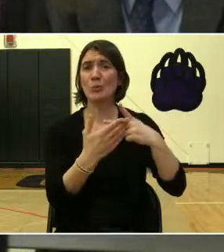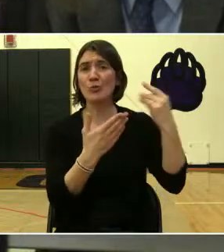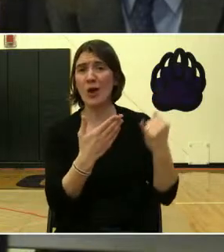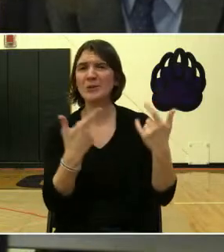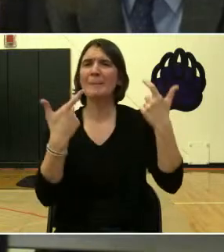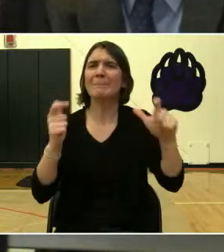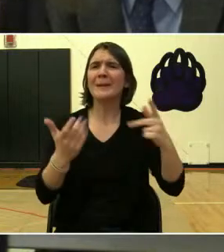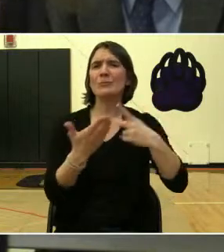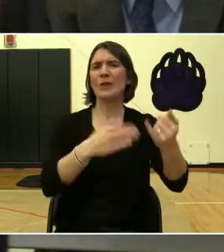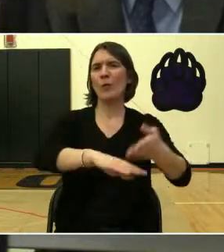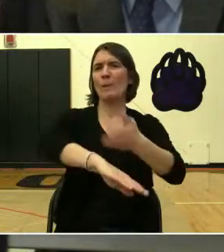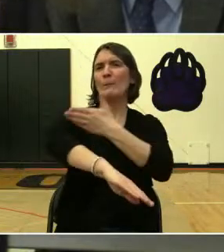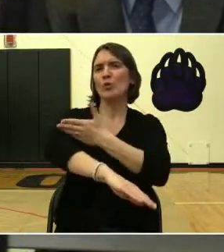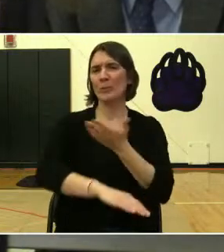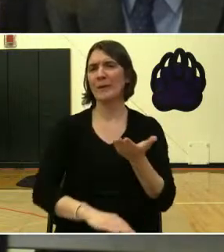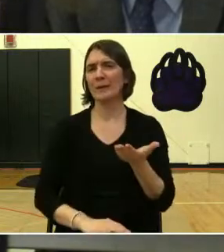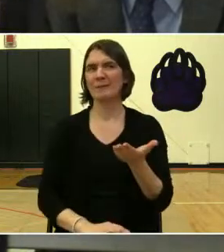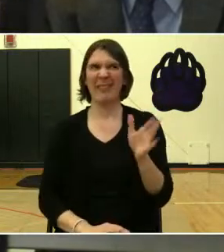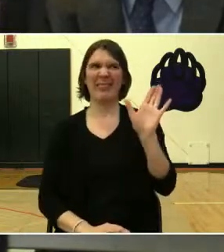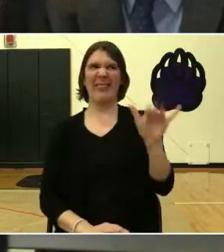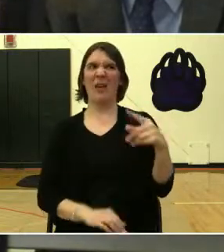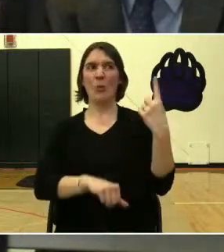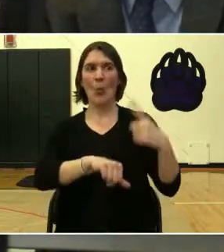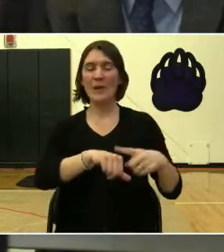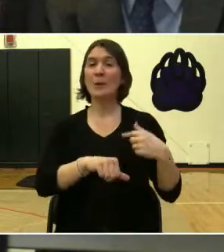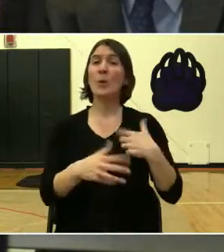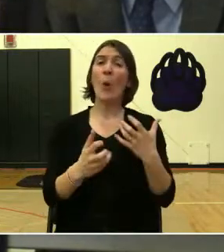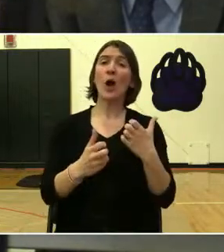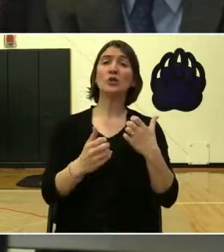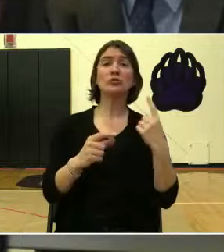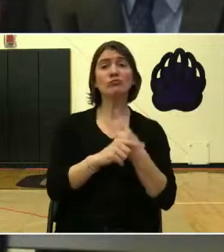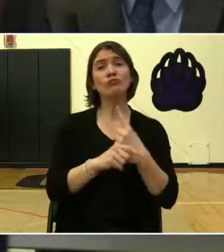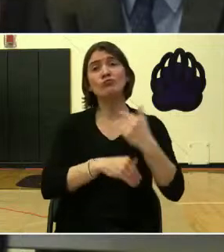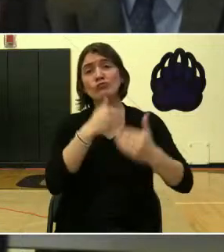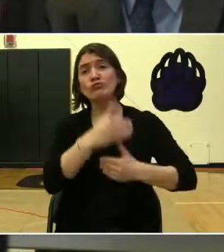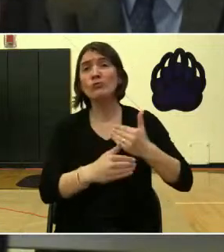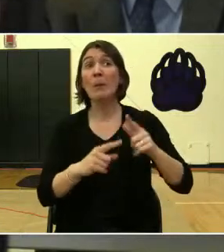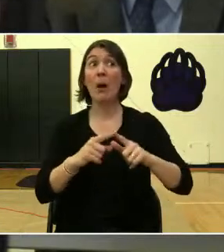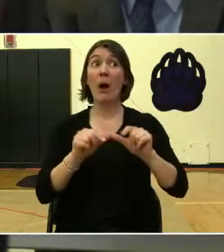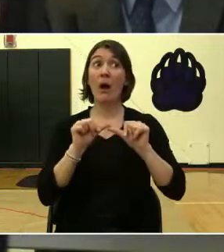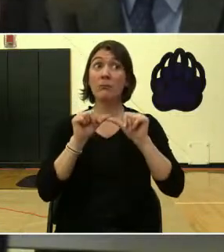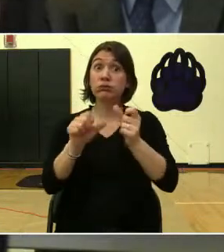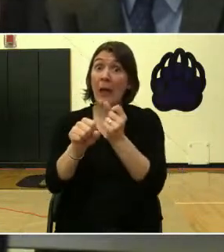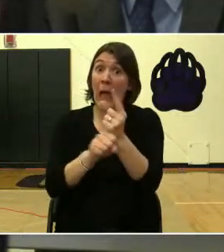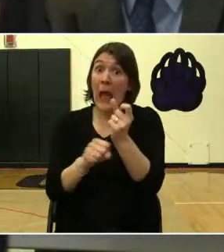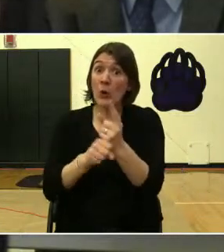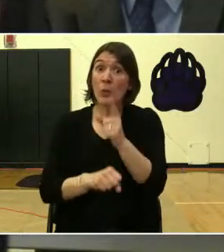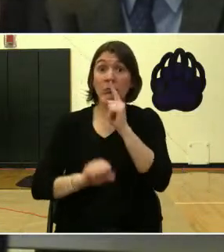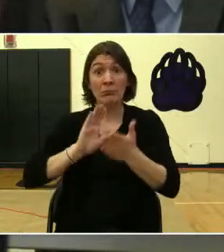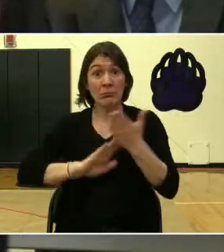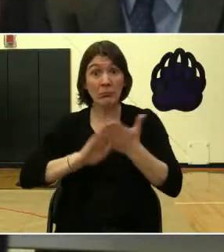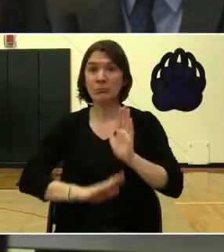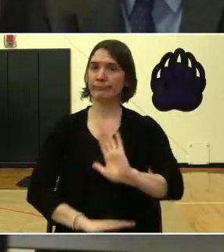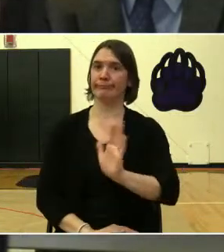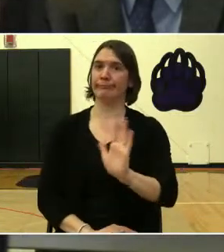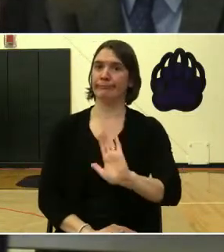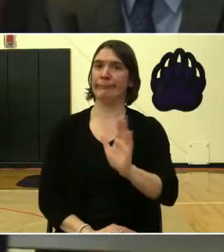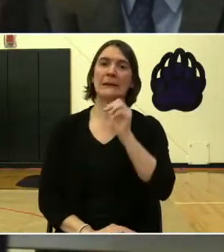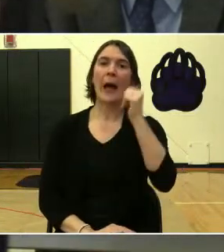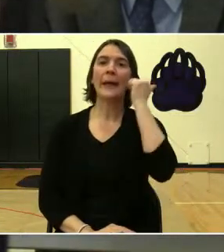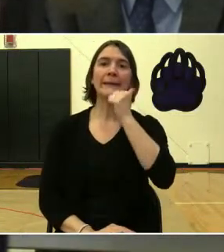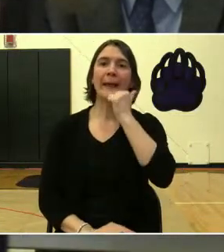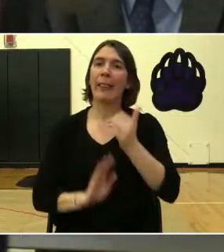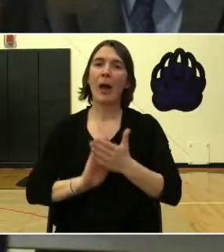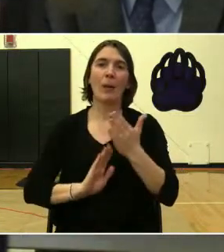Improvement projects because those are things that we're always going to need to continue to do but they are not a base operations uh